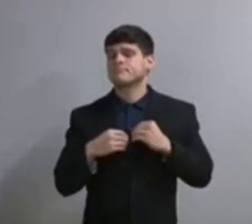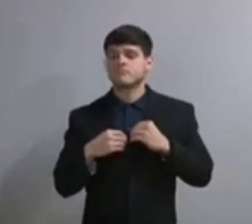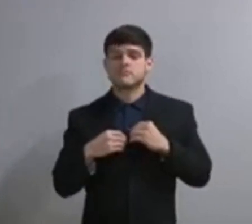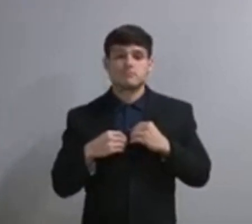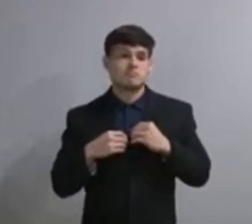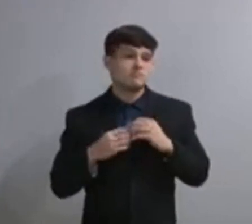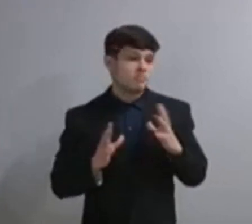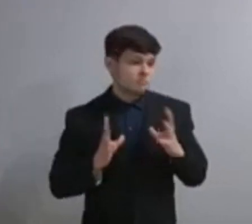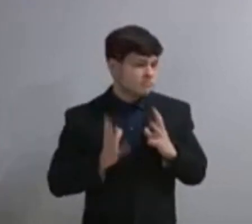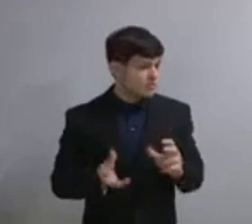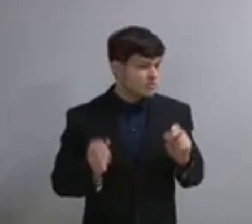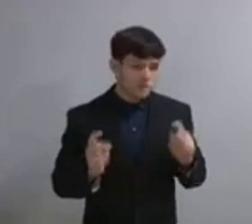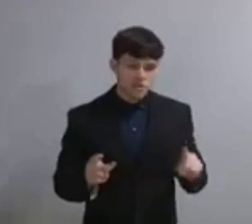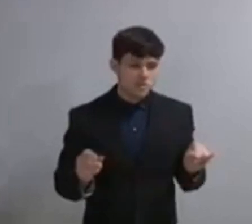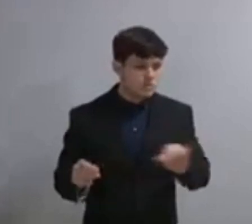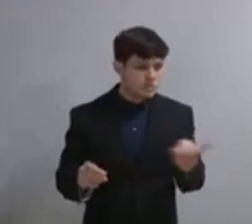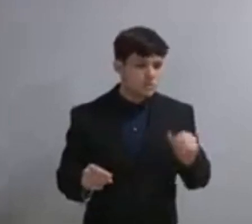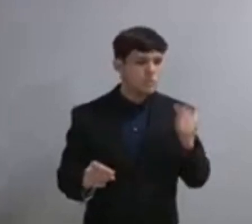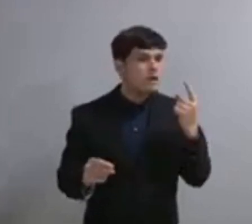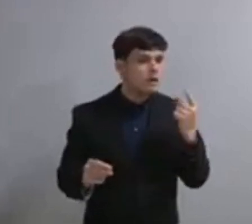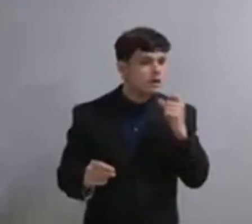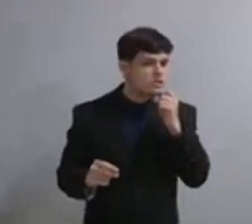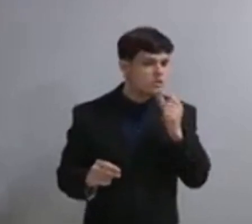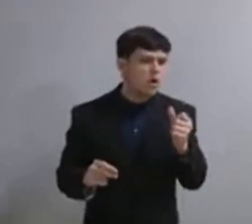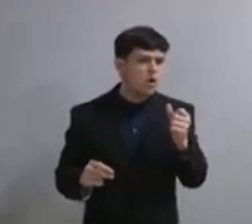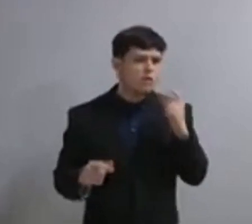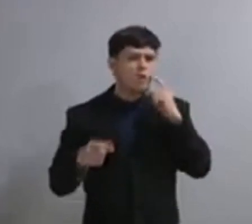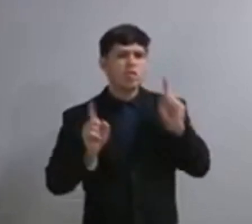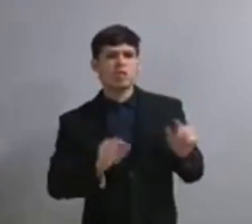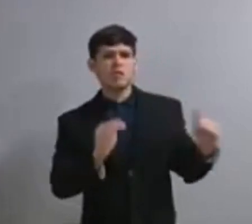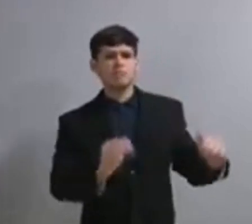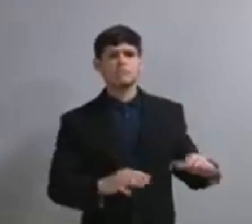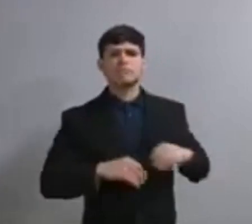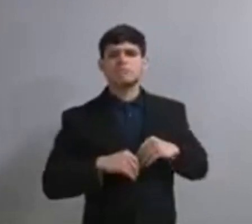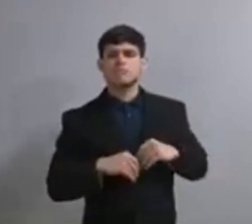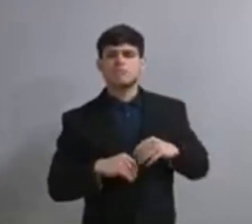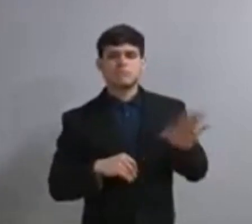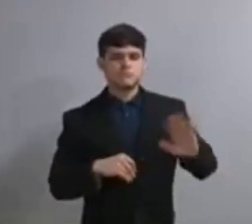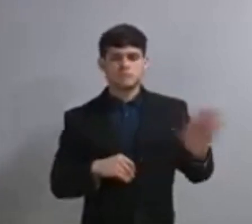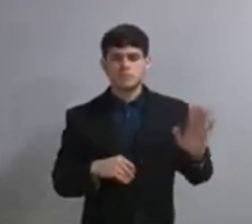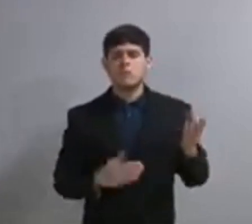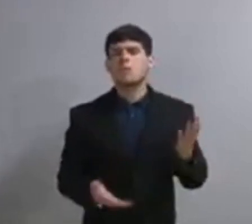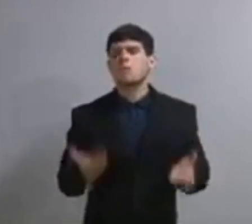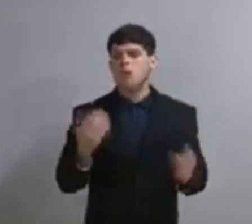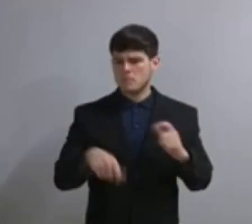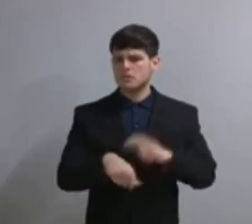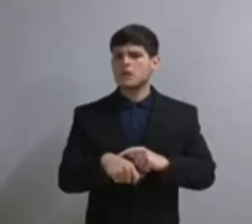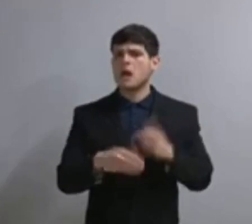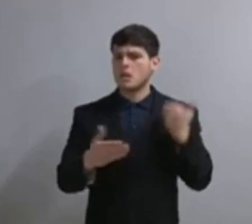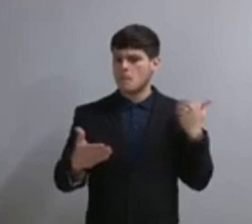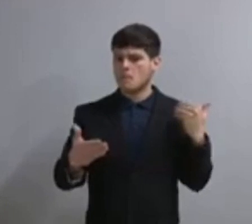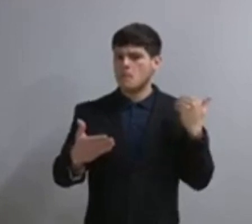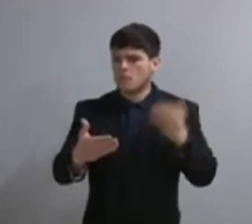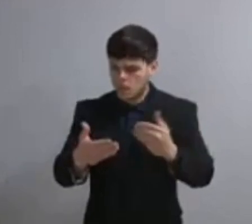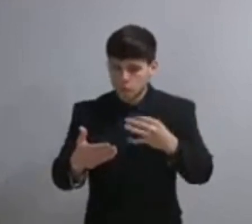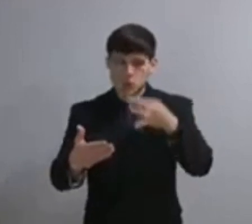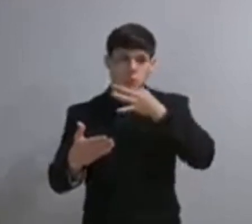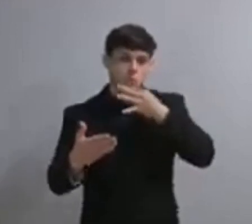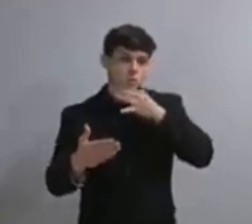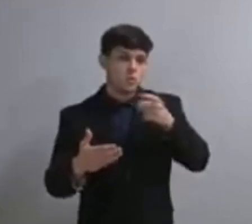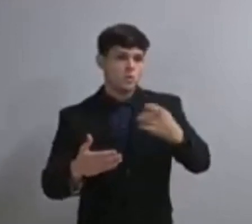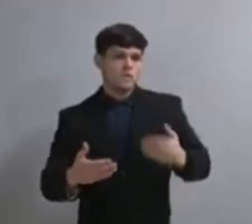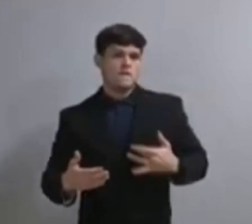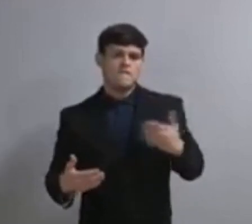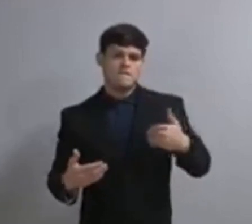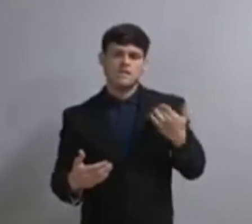That's okay too, but don't settle. There might even be time coming when you feel